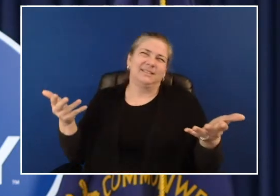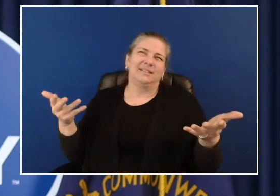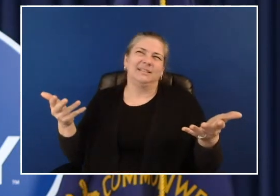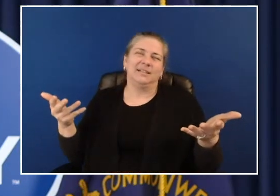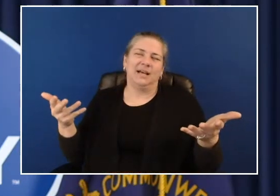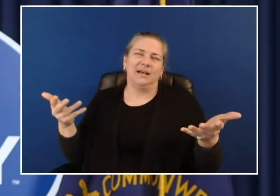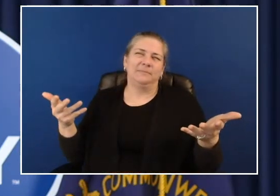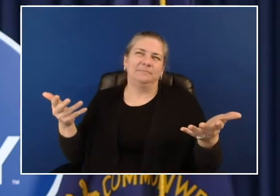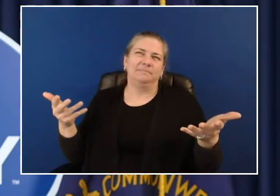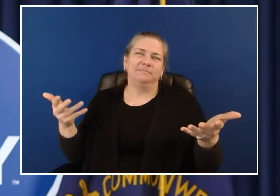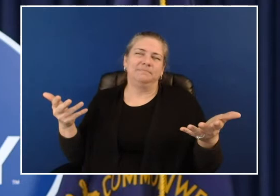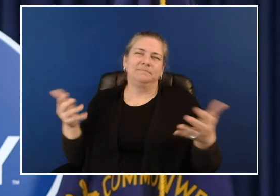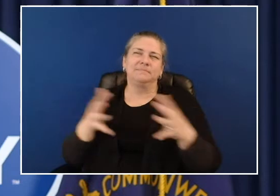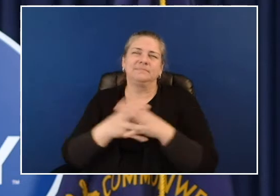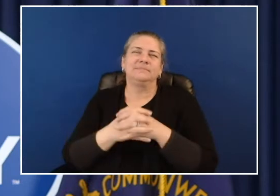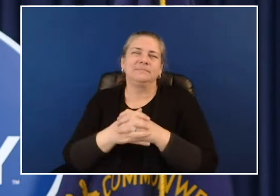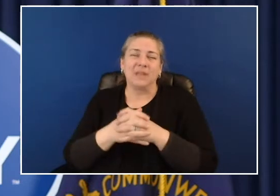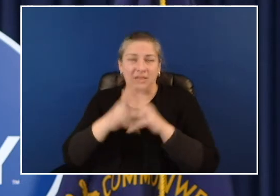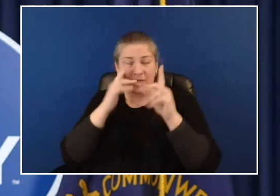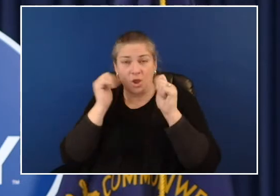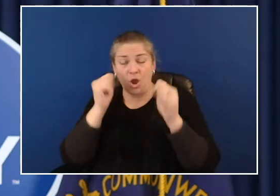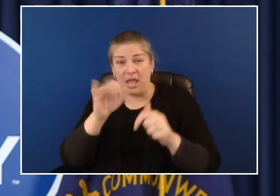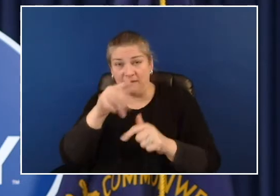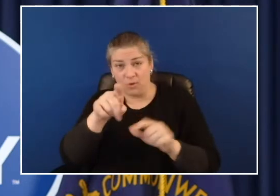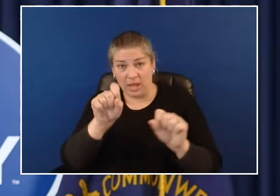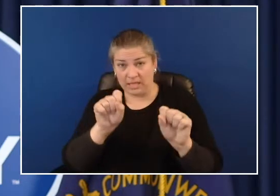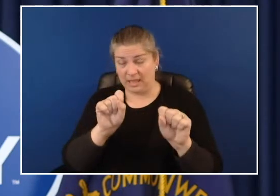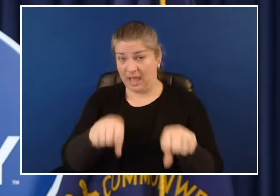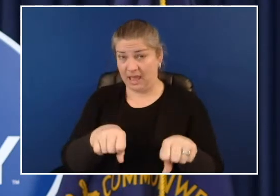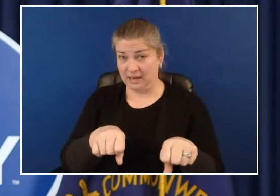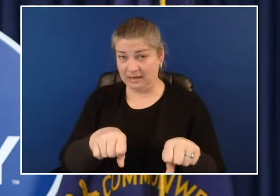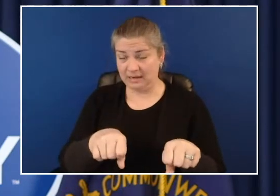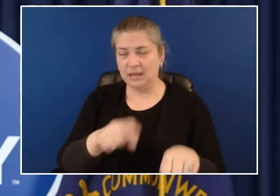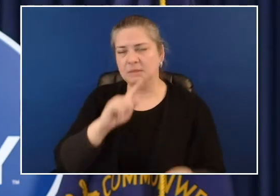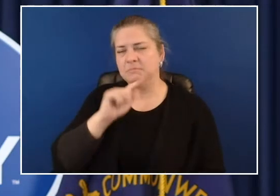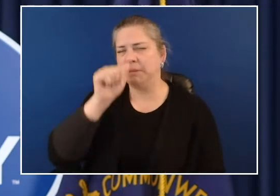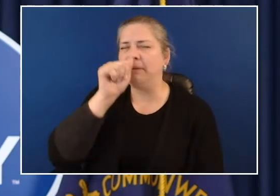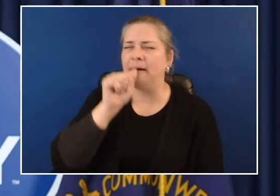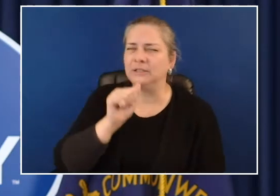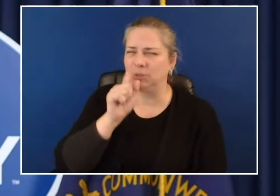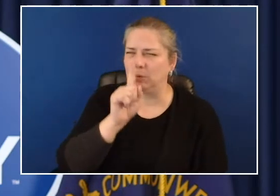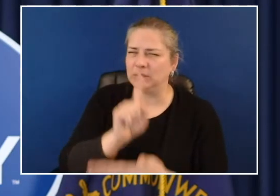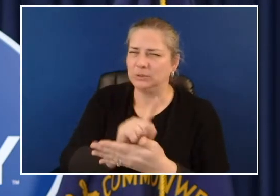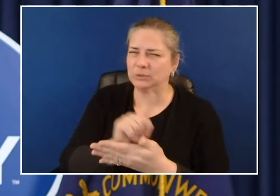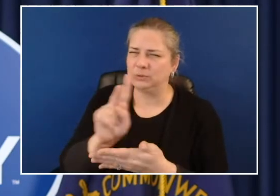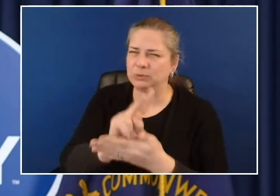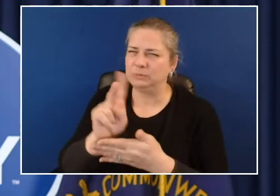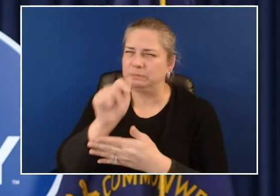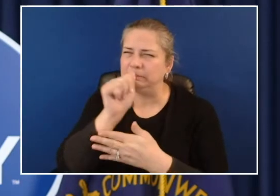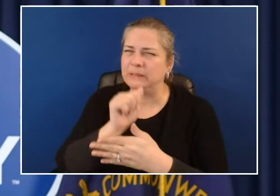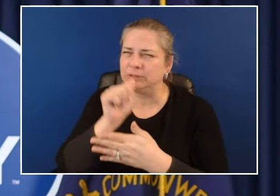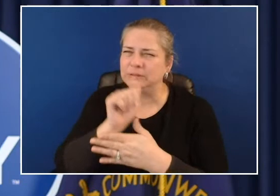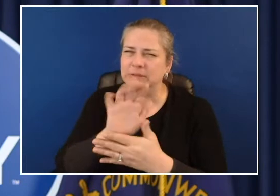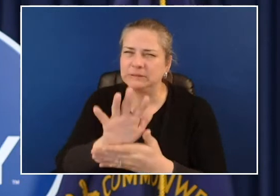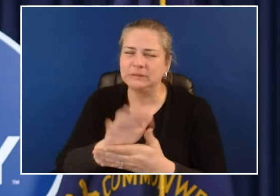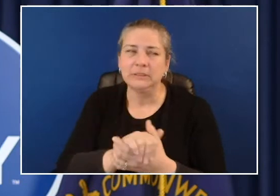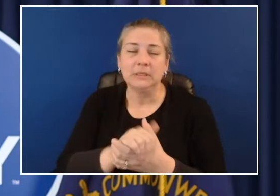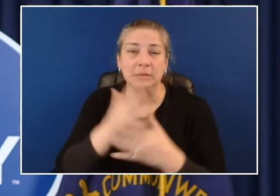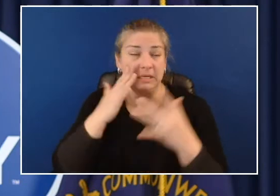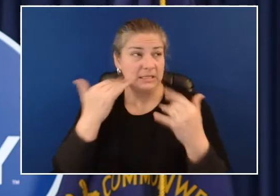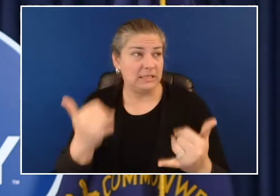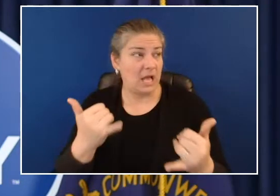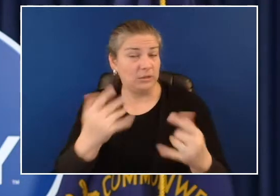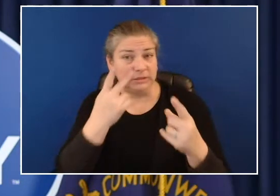ask that everybody who can be patient for the next couple of weeks, because right now, with the level that we're at and the